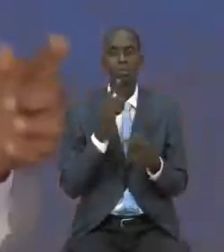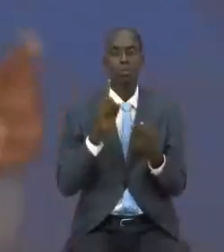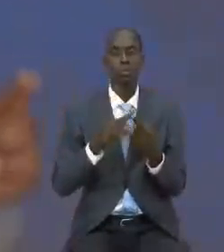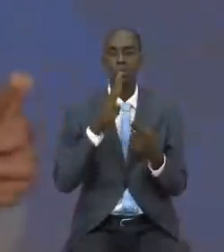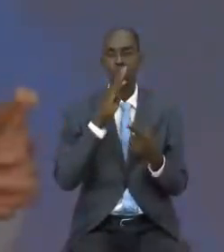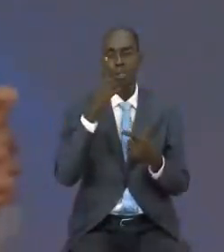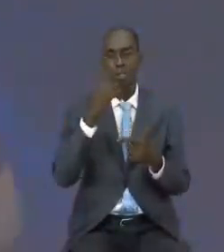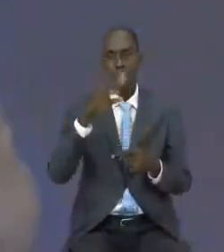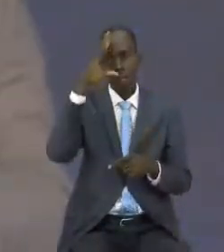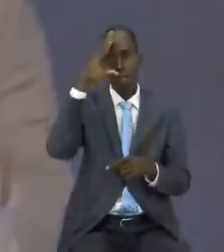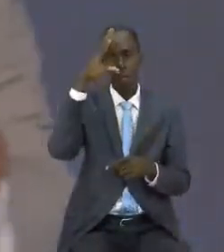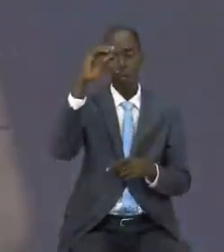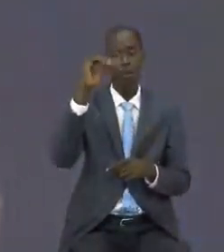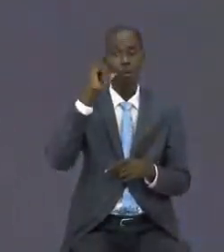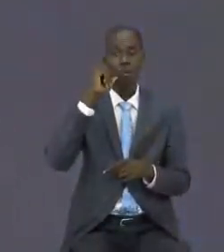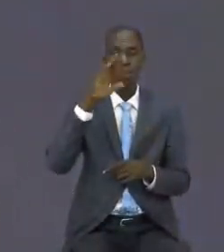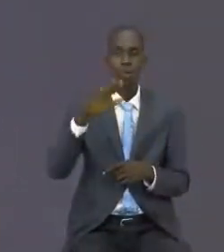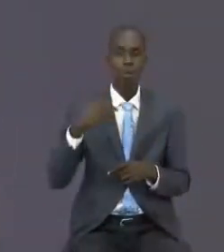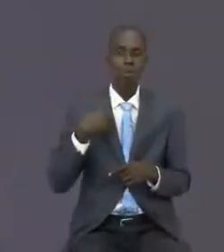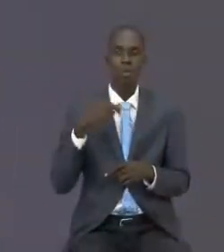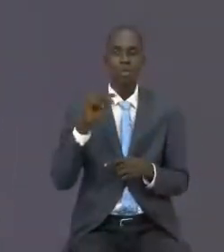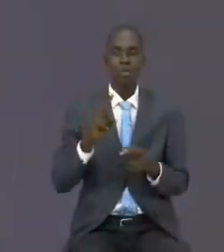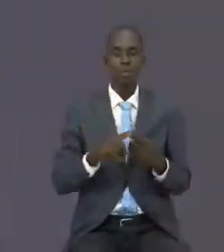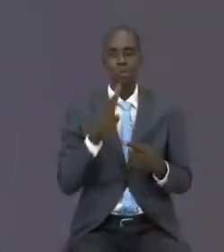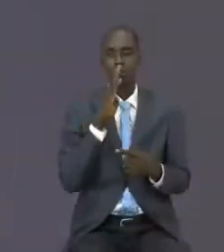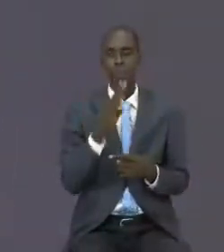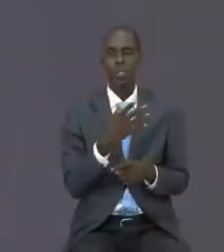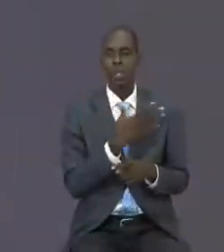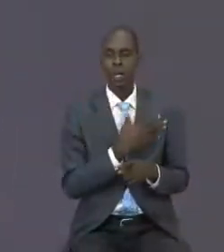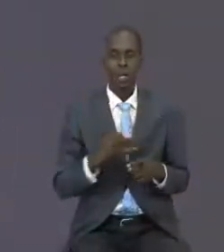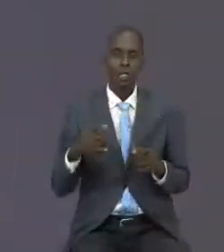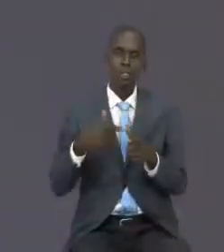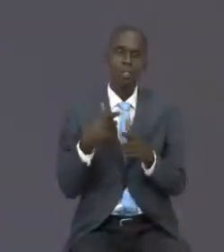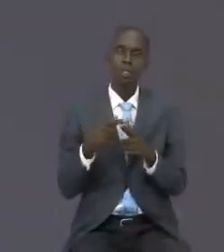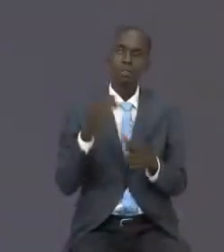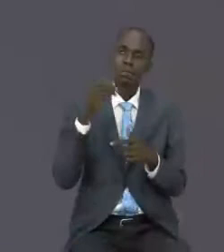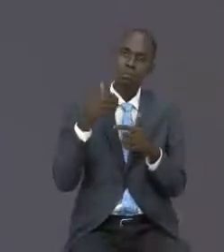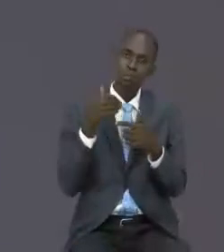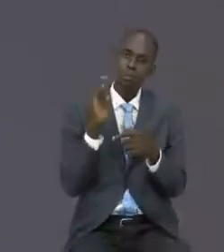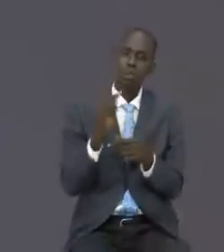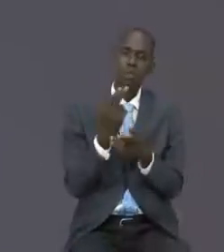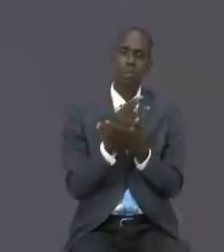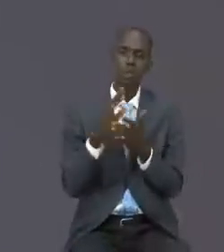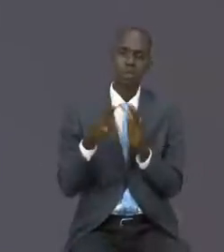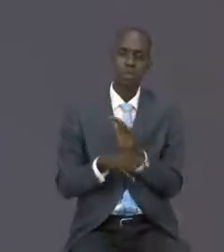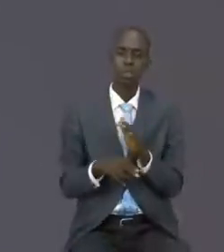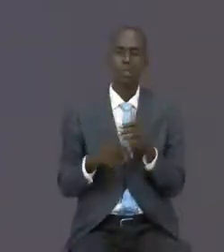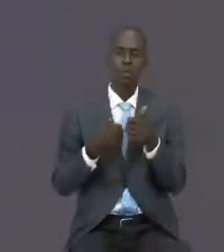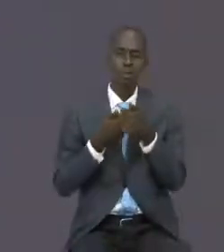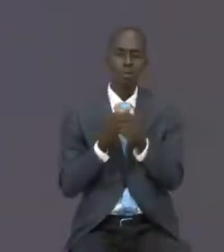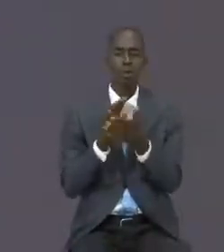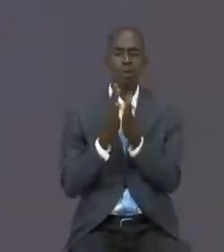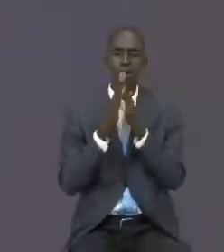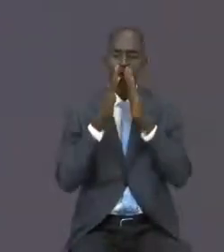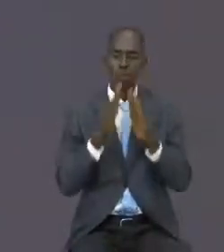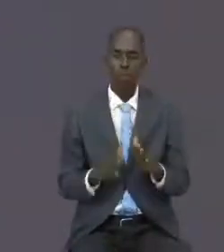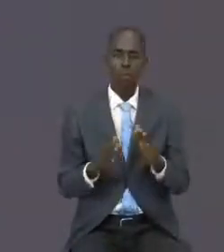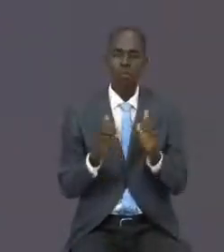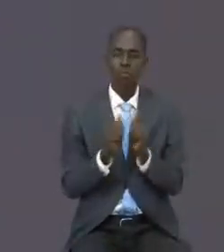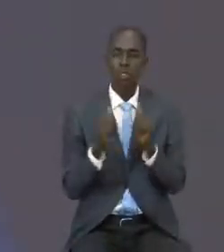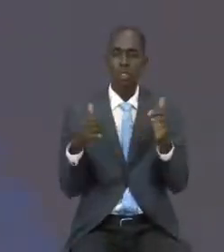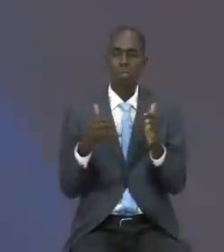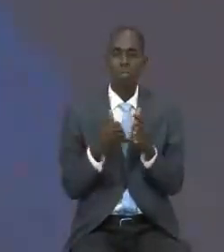the women we ought to be, and then preach holiness, follow peace with all men, and holiness without which